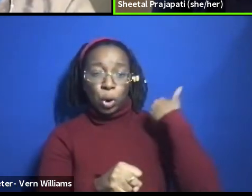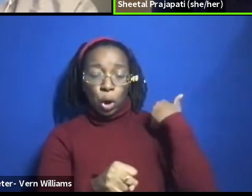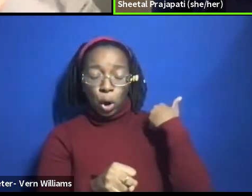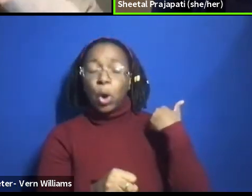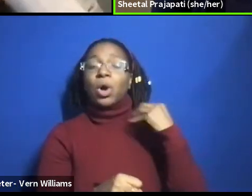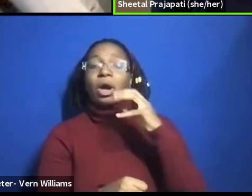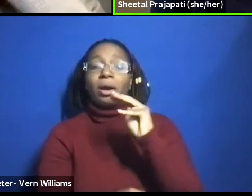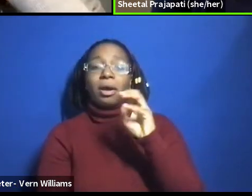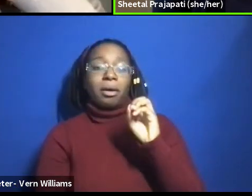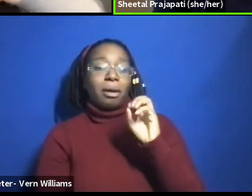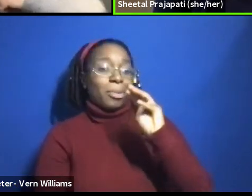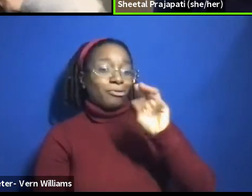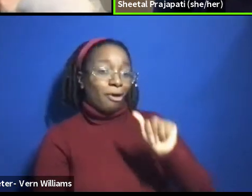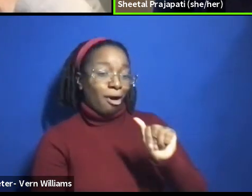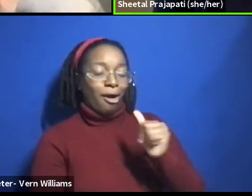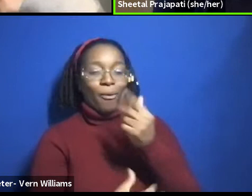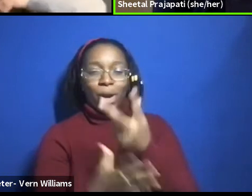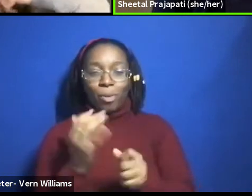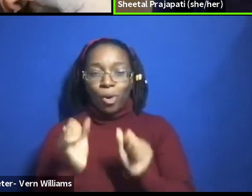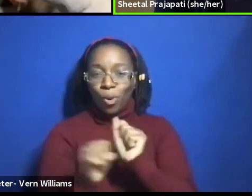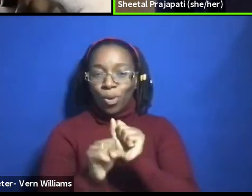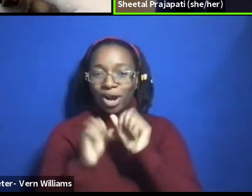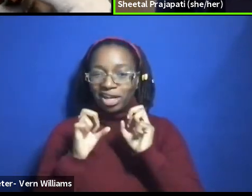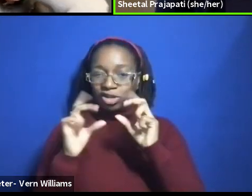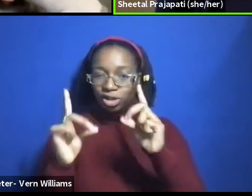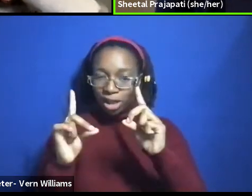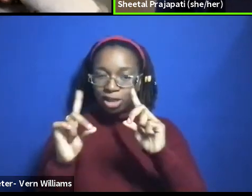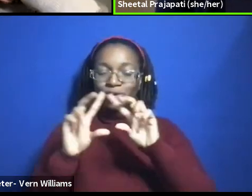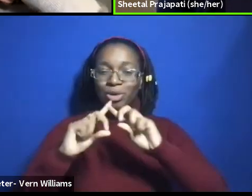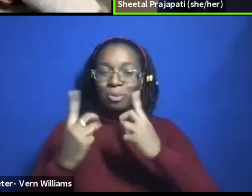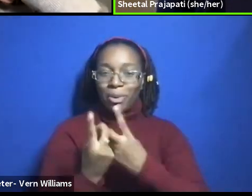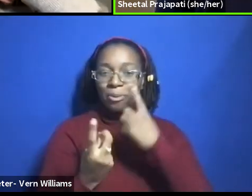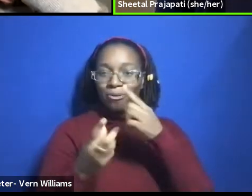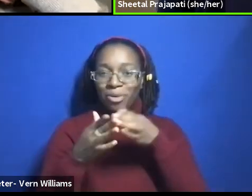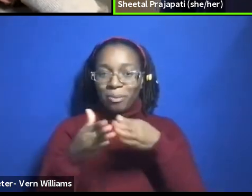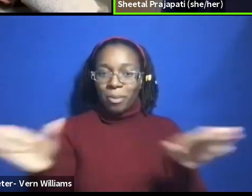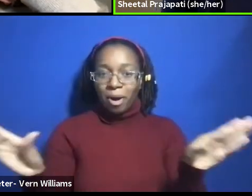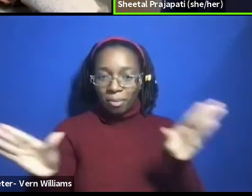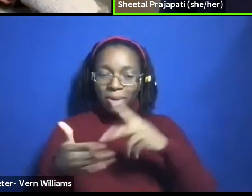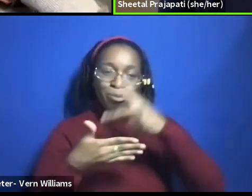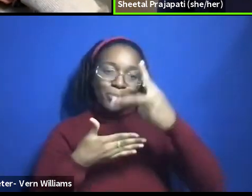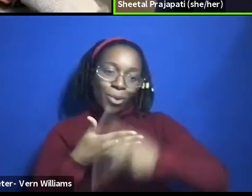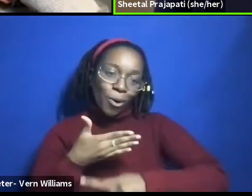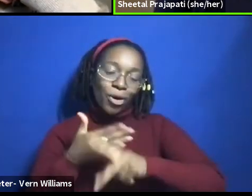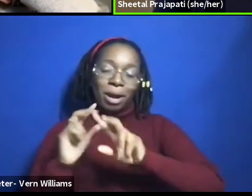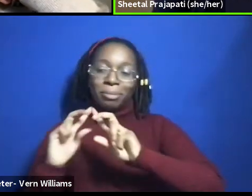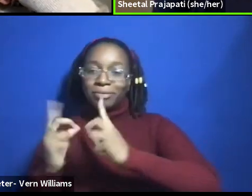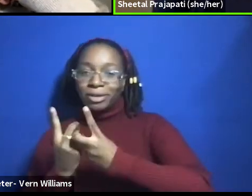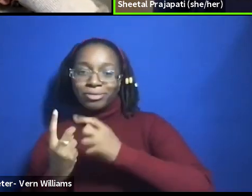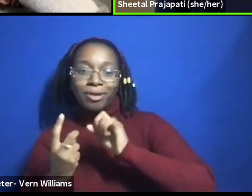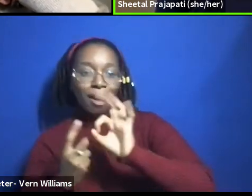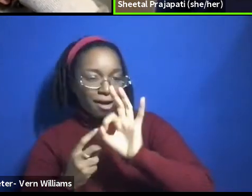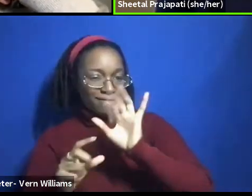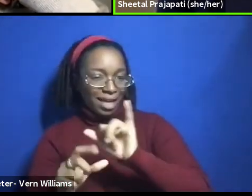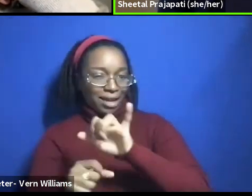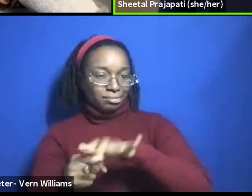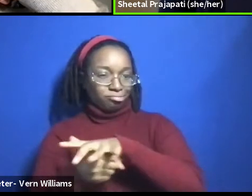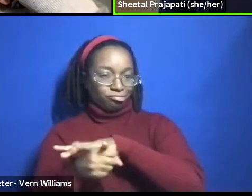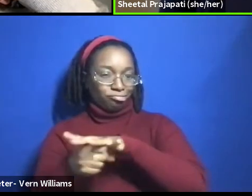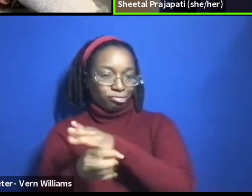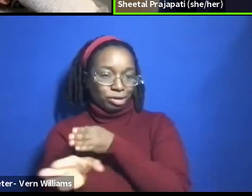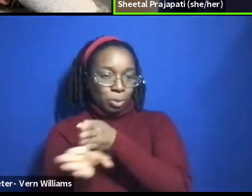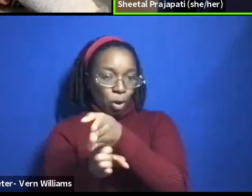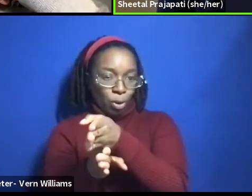Art, where we both worked in the education department in the public programs division of the department. So I just want to lay